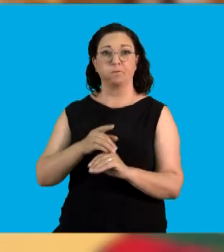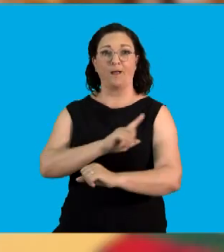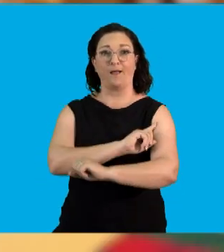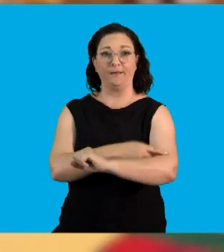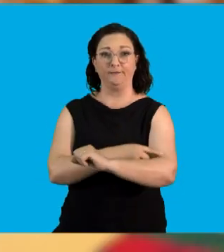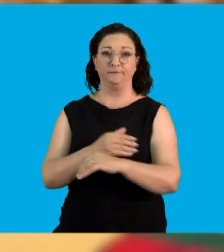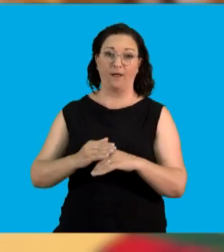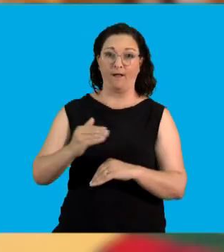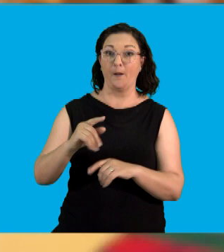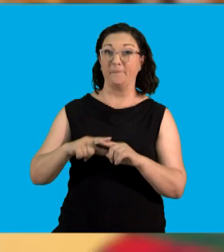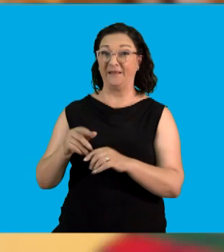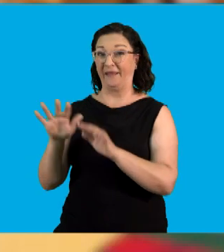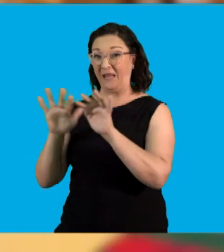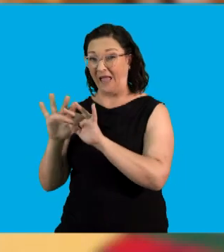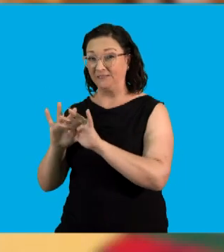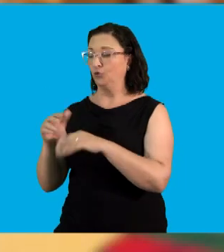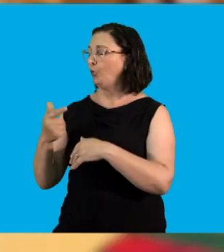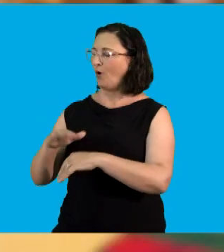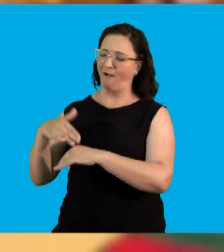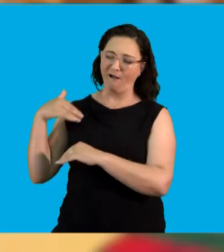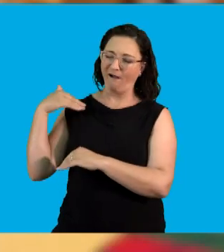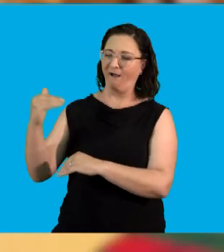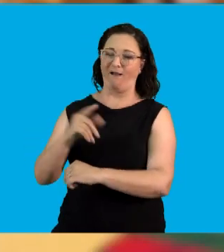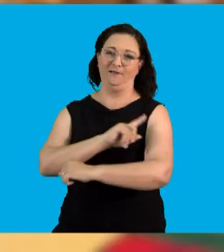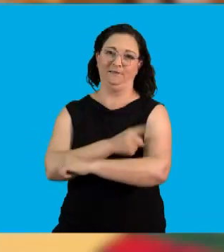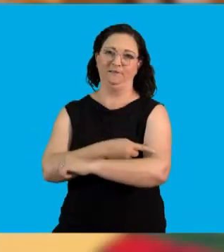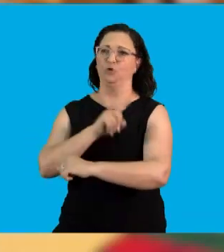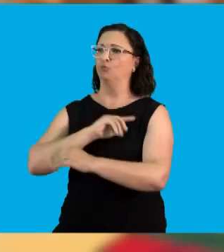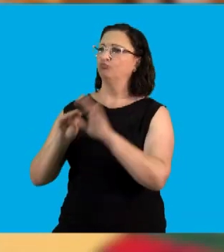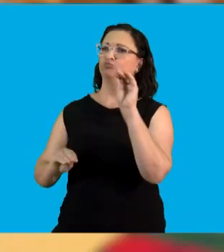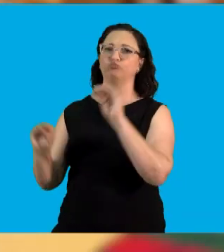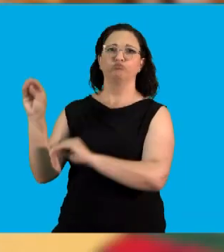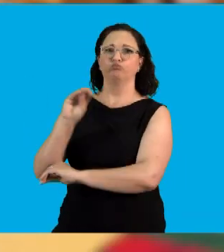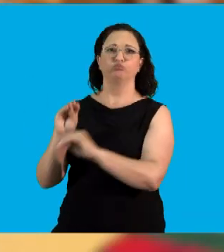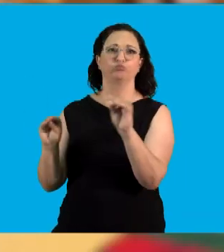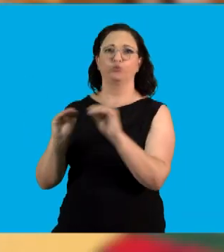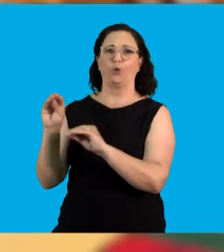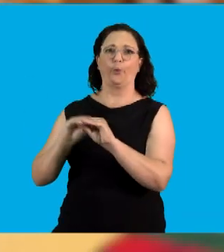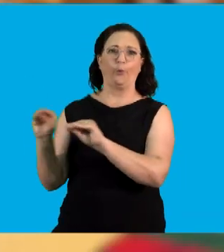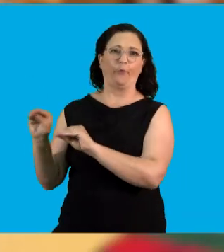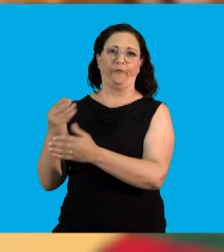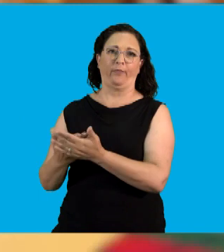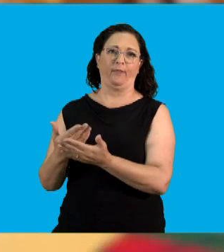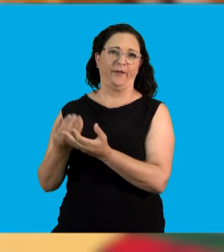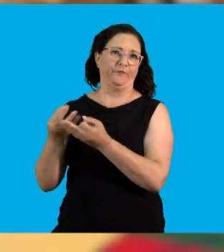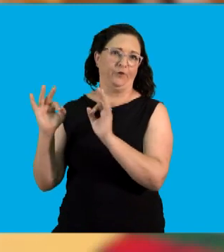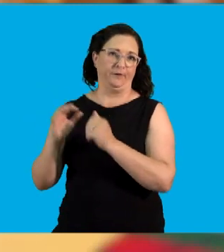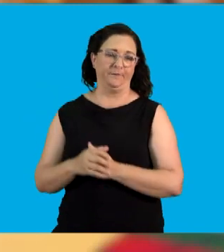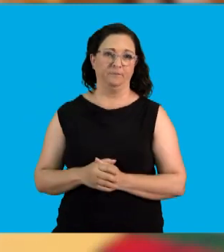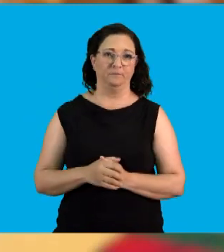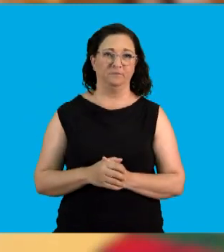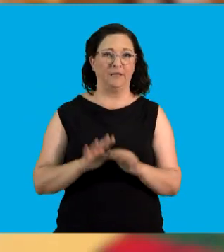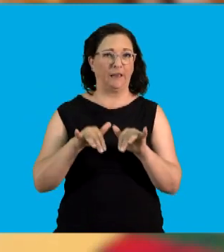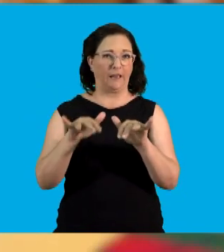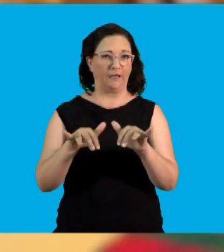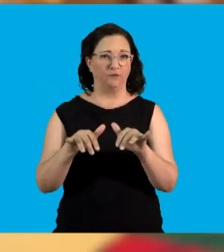will have the highest amount of energy because those ones, they are free to move around inside a container and fill up the space of a container. Whereas